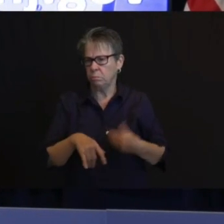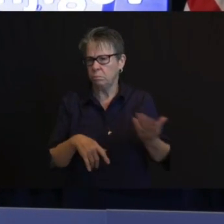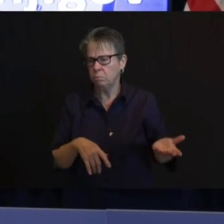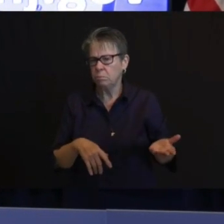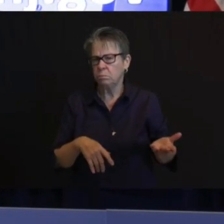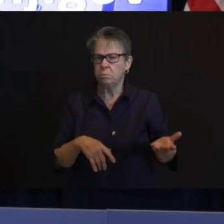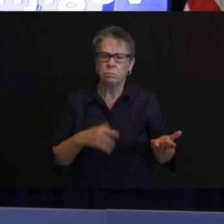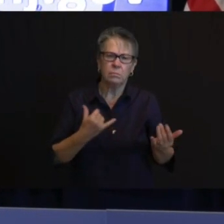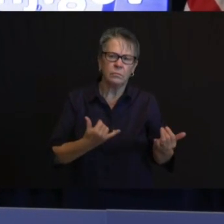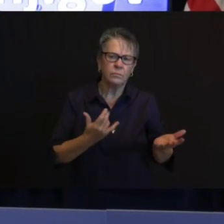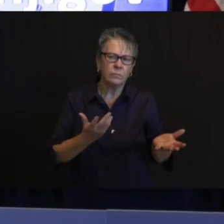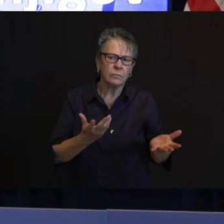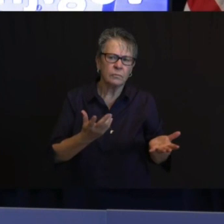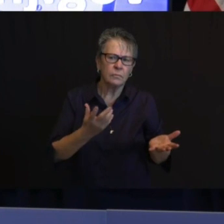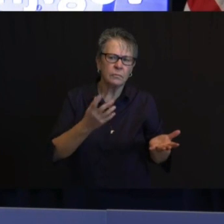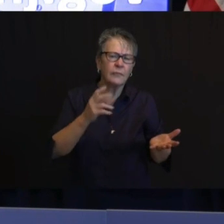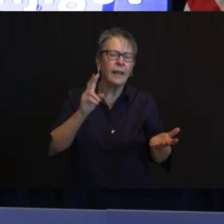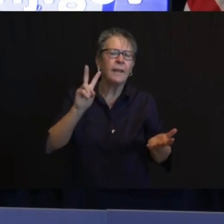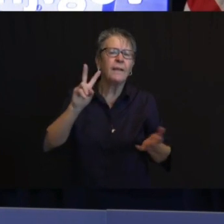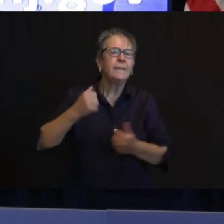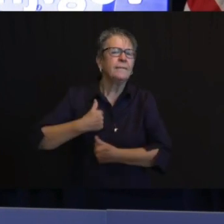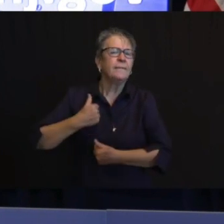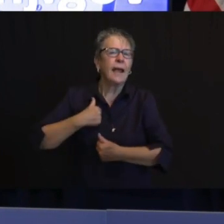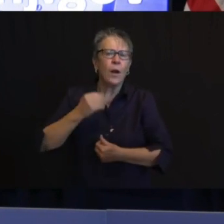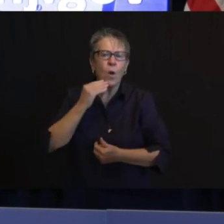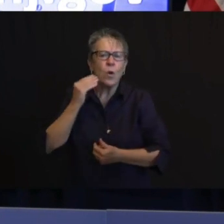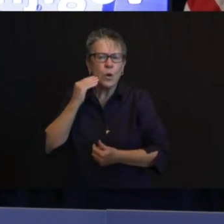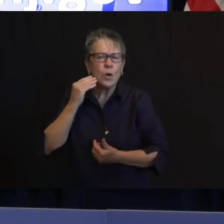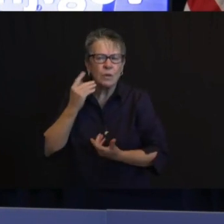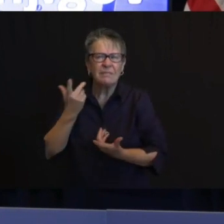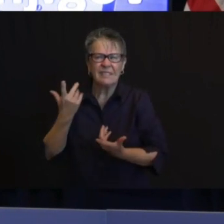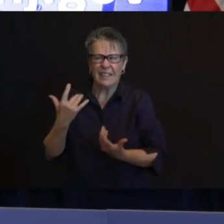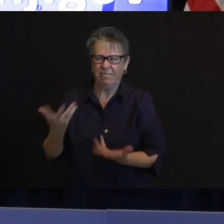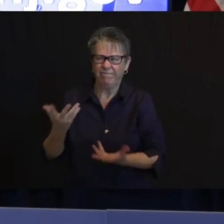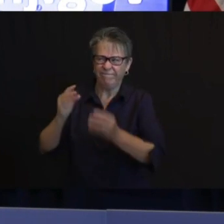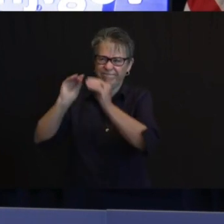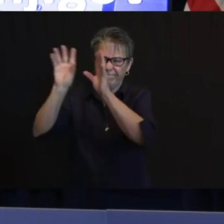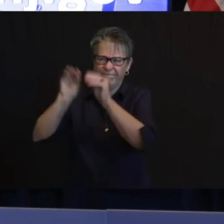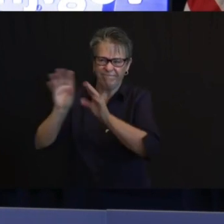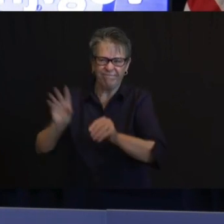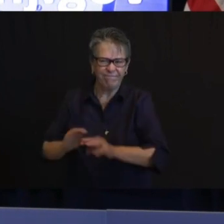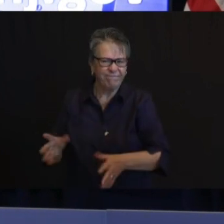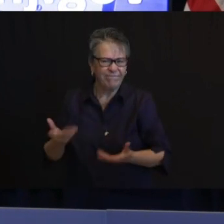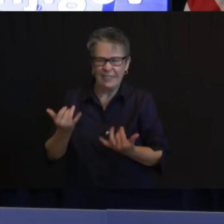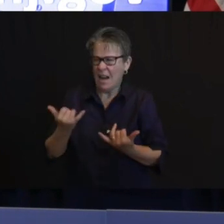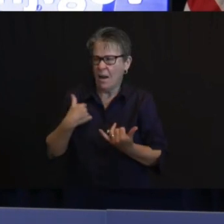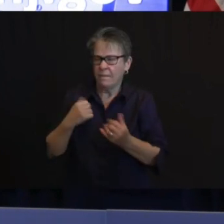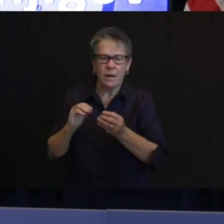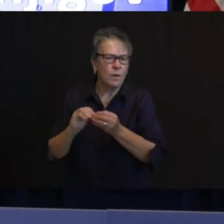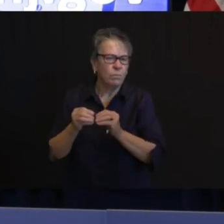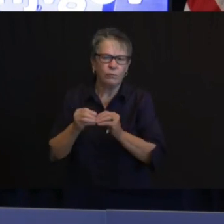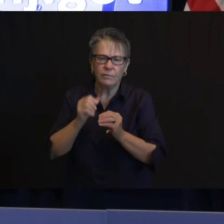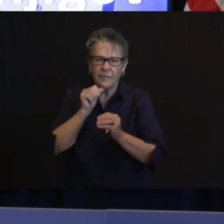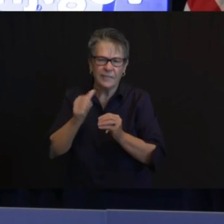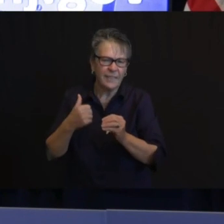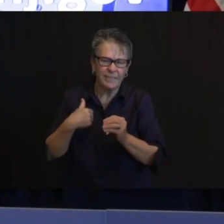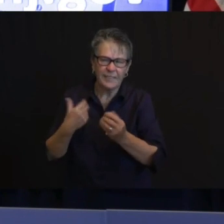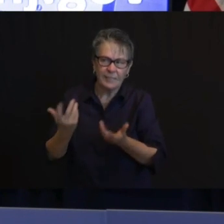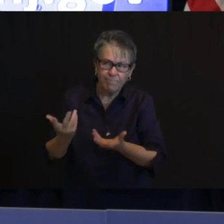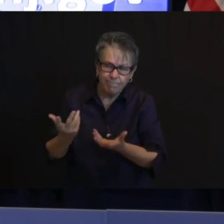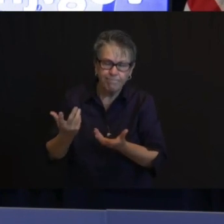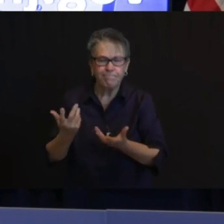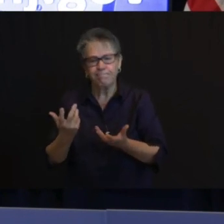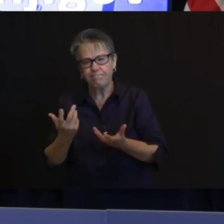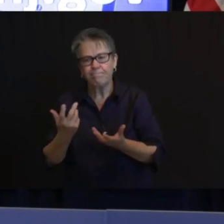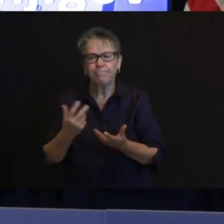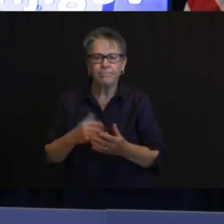have some outbreaks right now. I don't have the numbers in front of me in our Menlo Park and